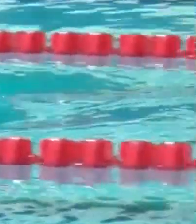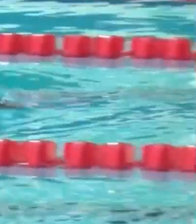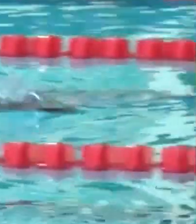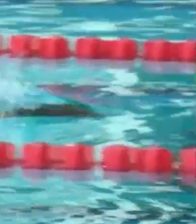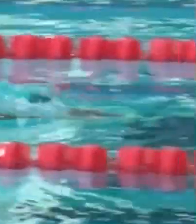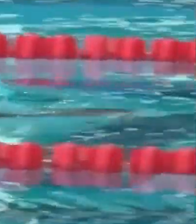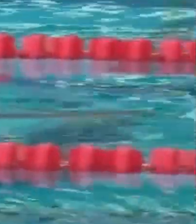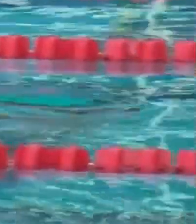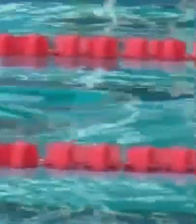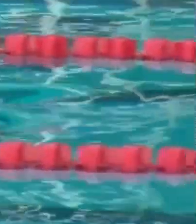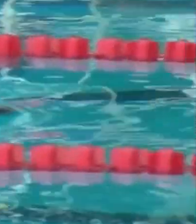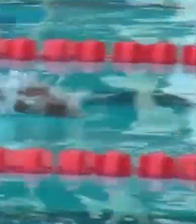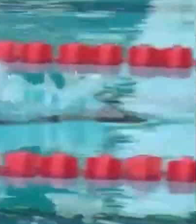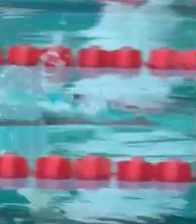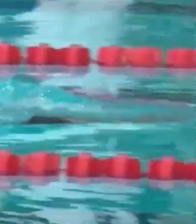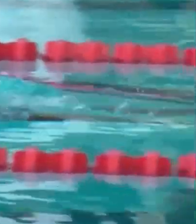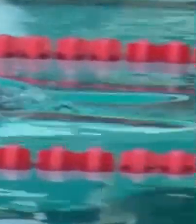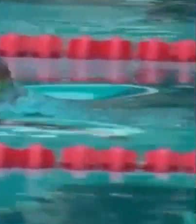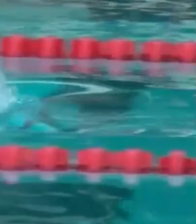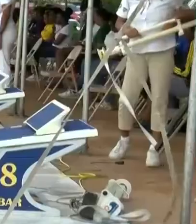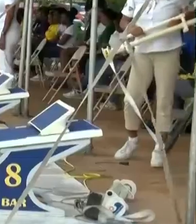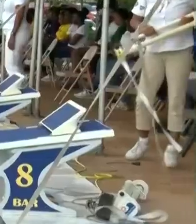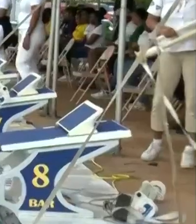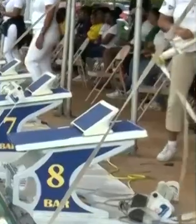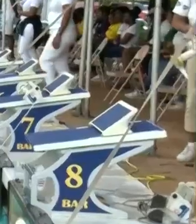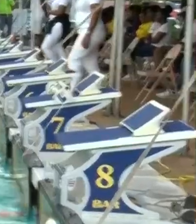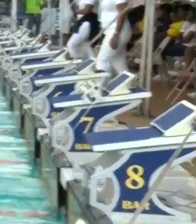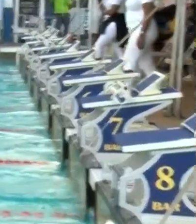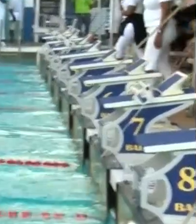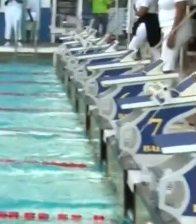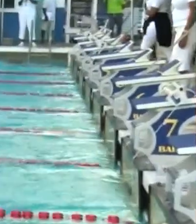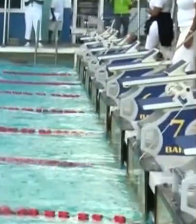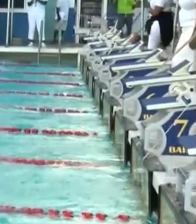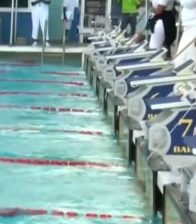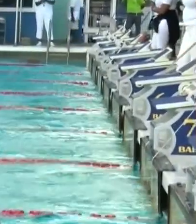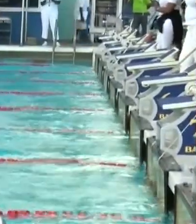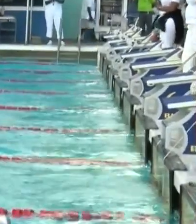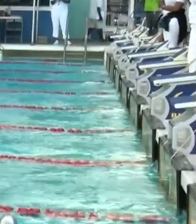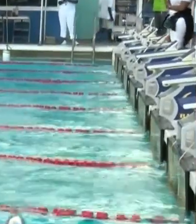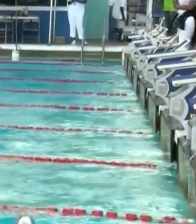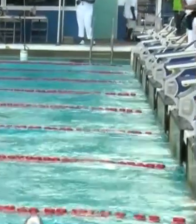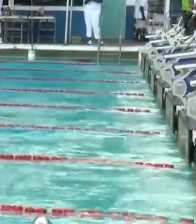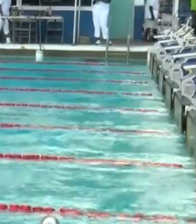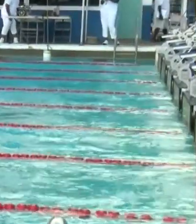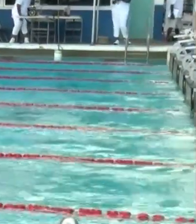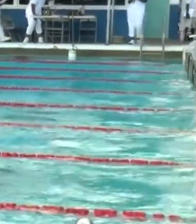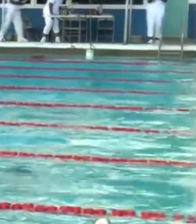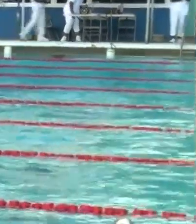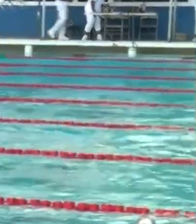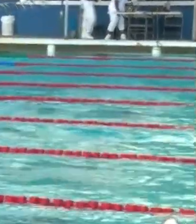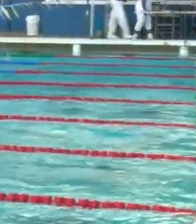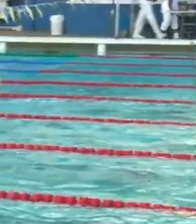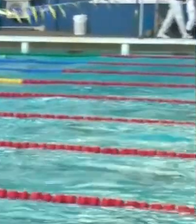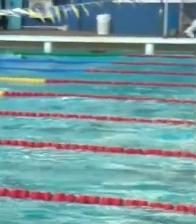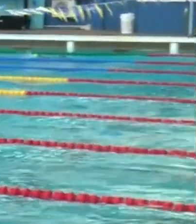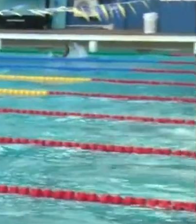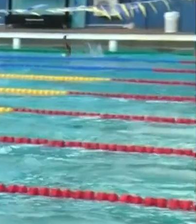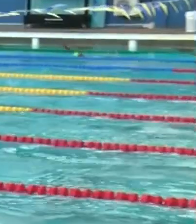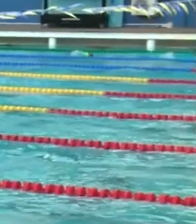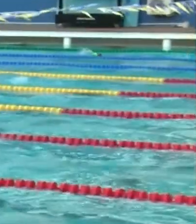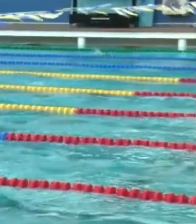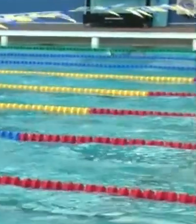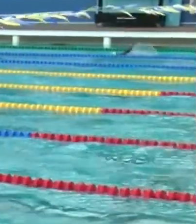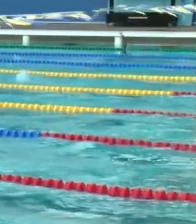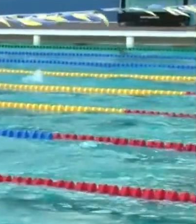clocking. Also qualified in 2 events was Aaliyah Graves in the girls 11 to 12 200-meter backstroke with a winning swim of 2